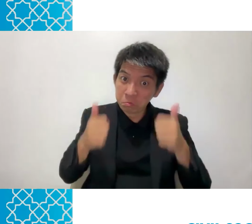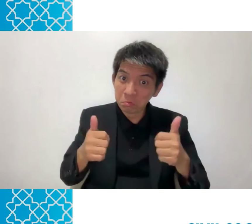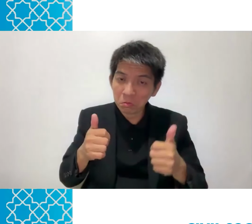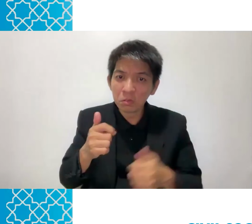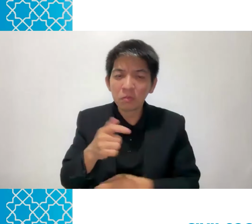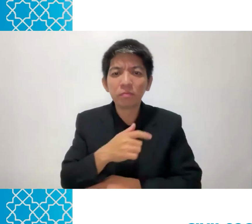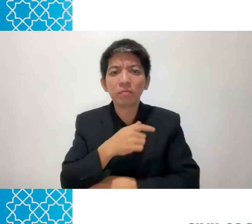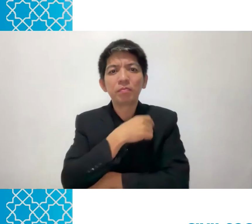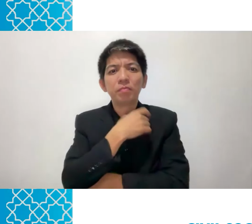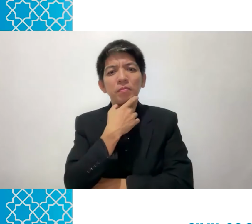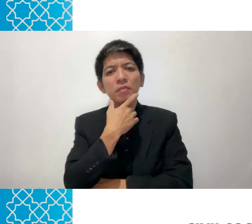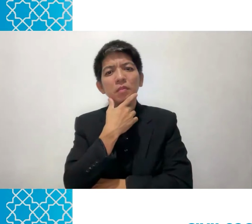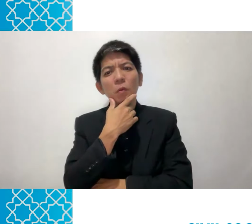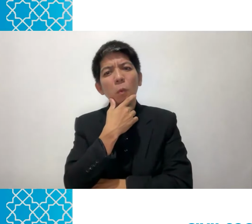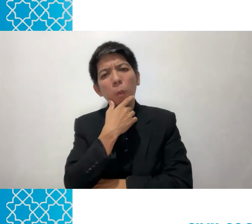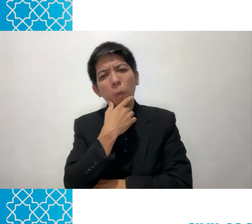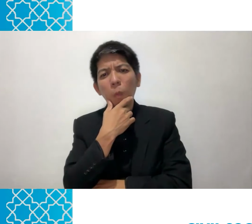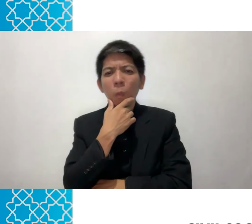audience.